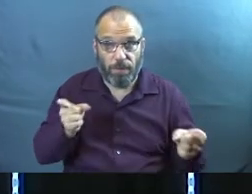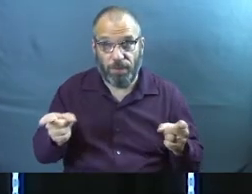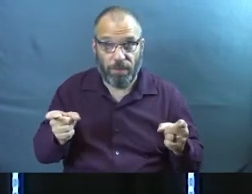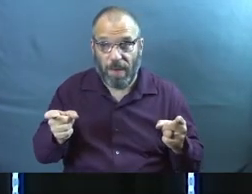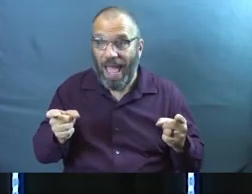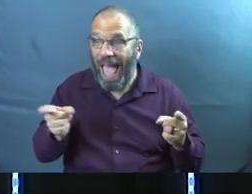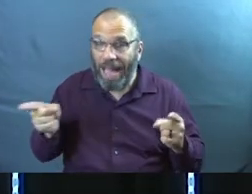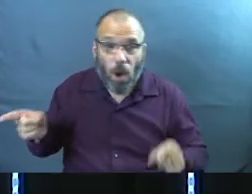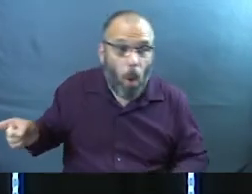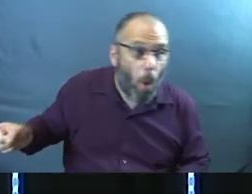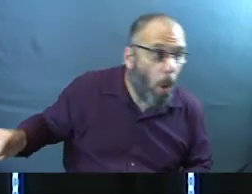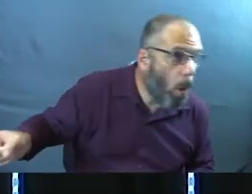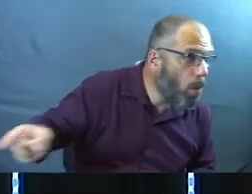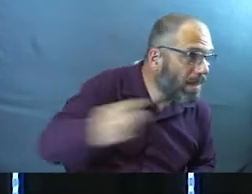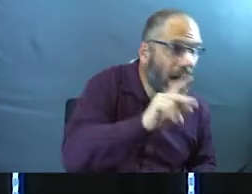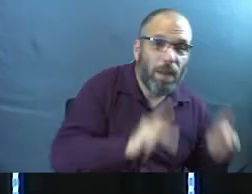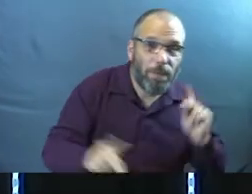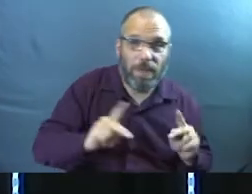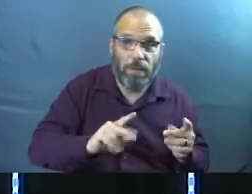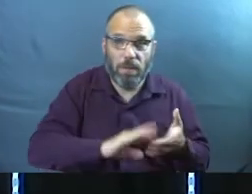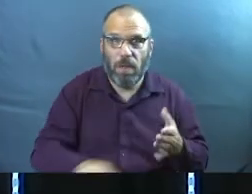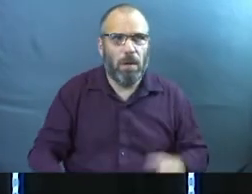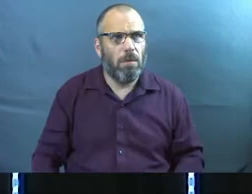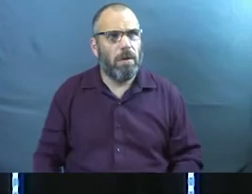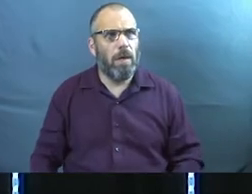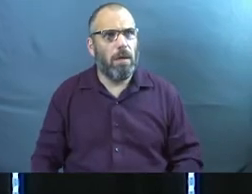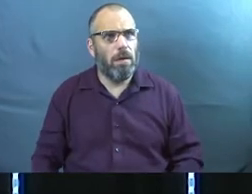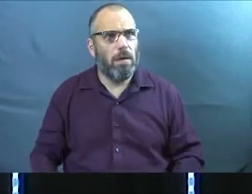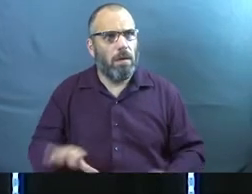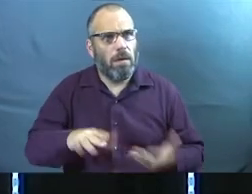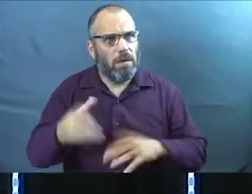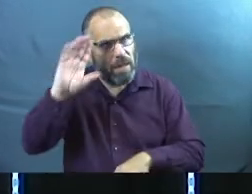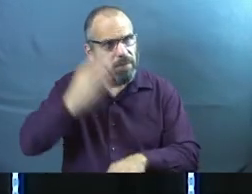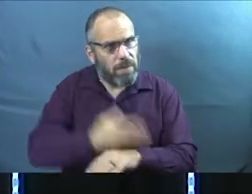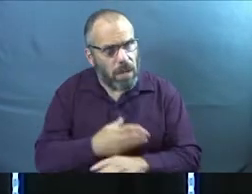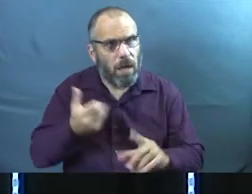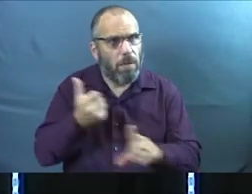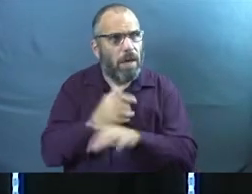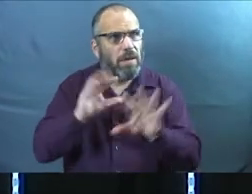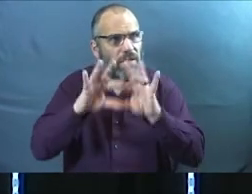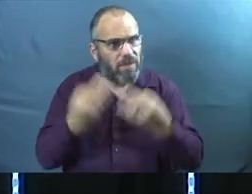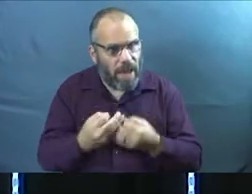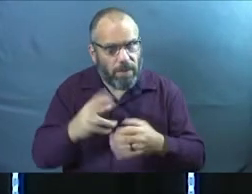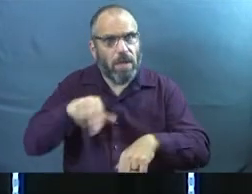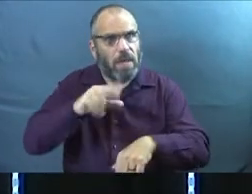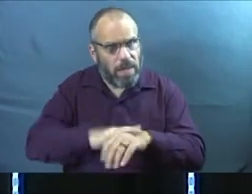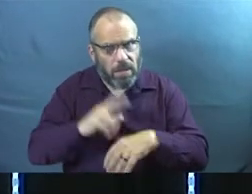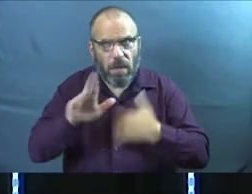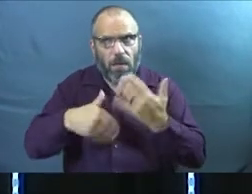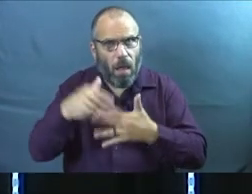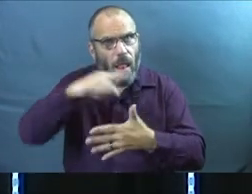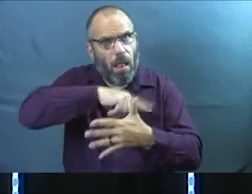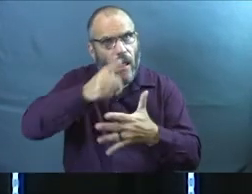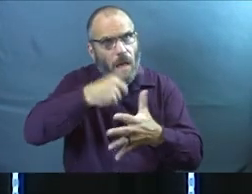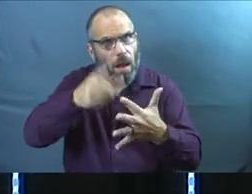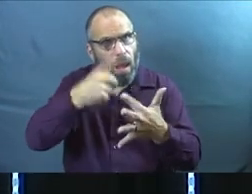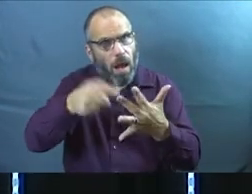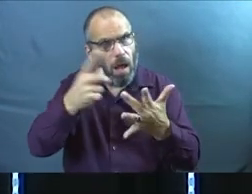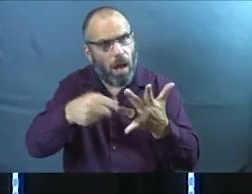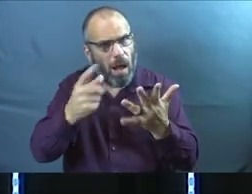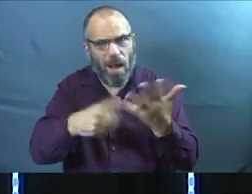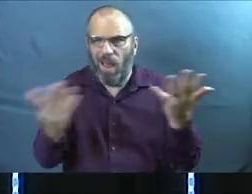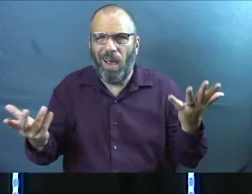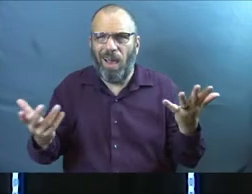And a whole lot of people. And you're like, in the death of his son and all this kind of, and the impact to his family and the impact to the nation and all these different things. It's